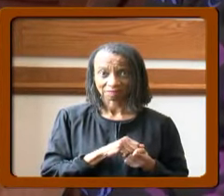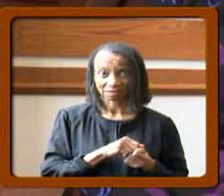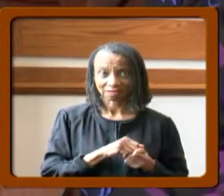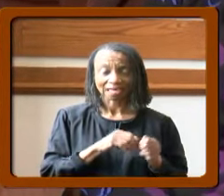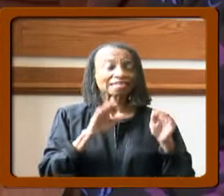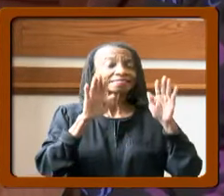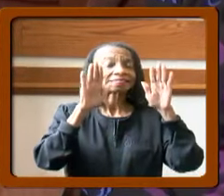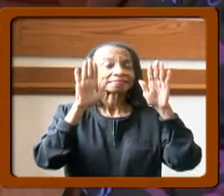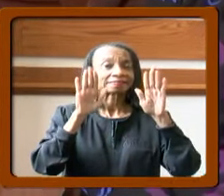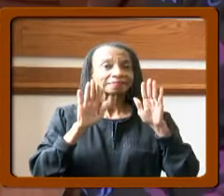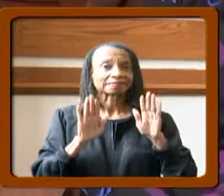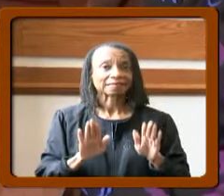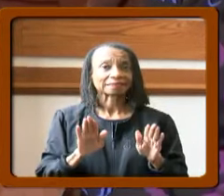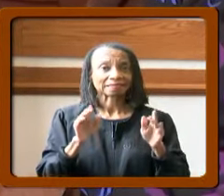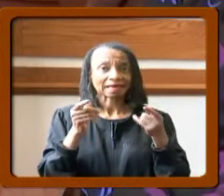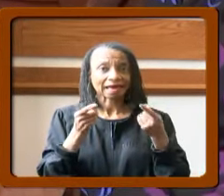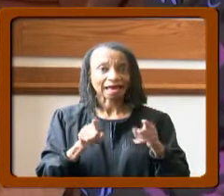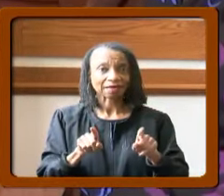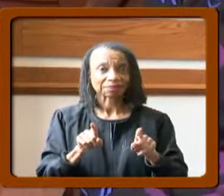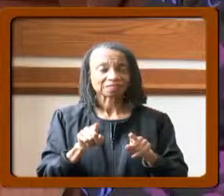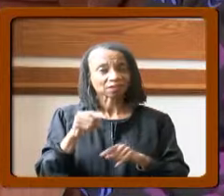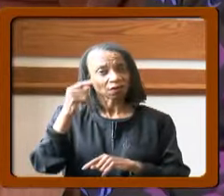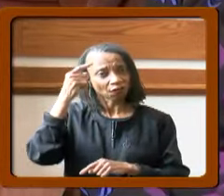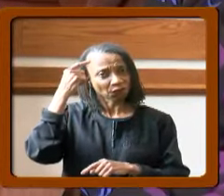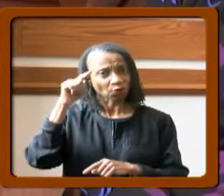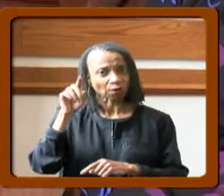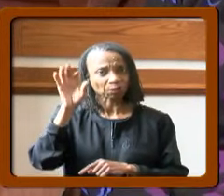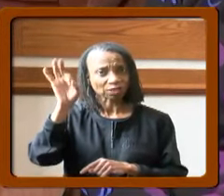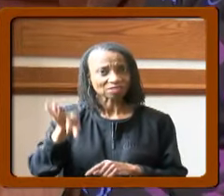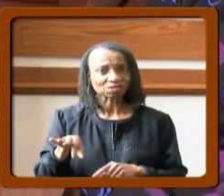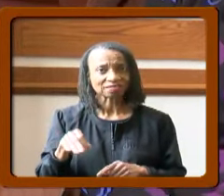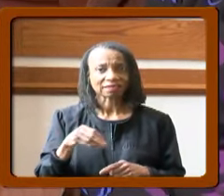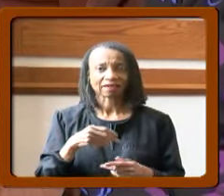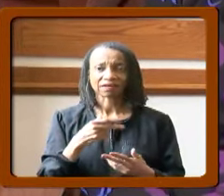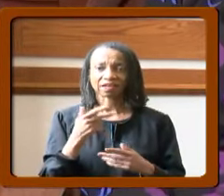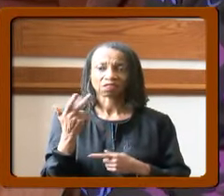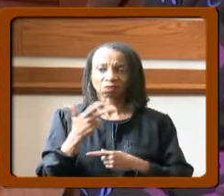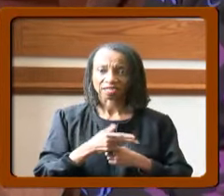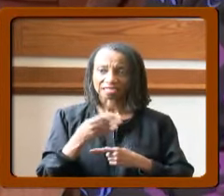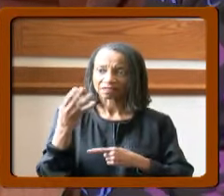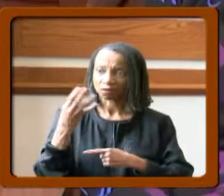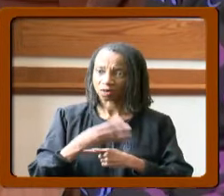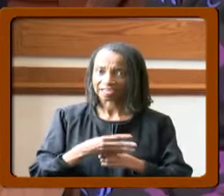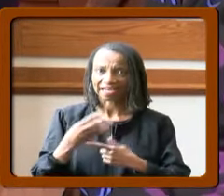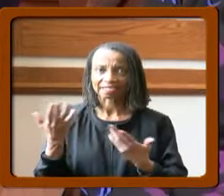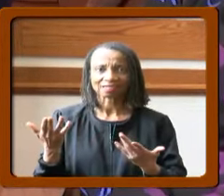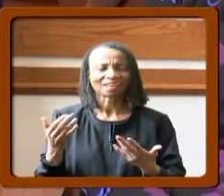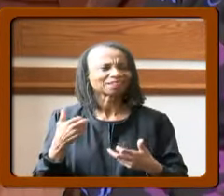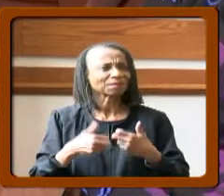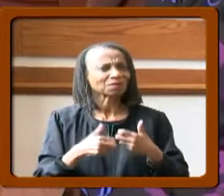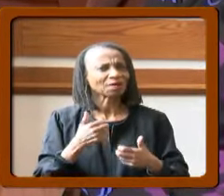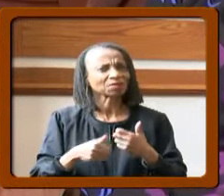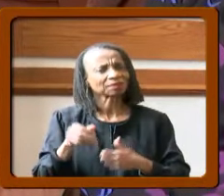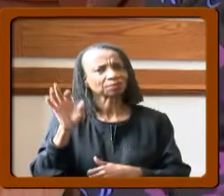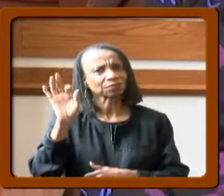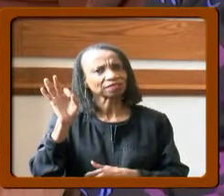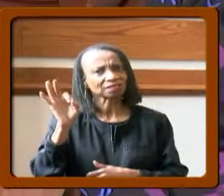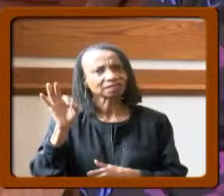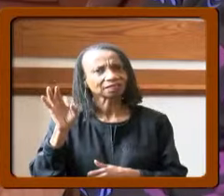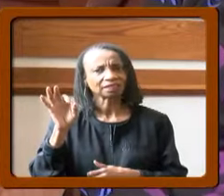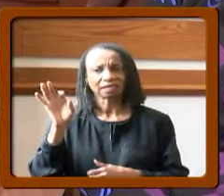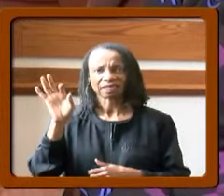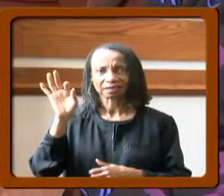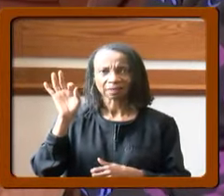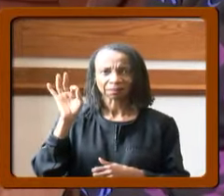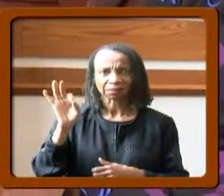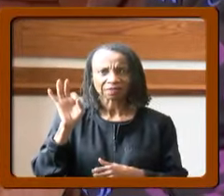Sunday comes for preachers every 3 or 4 days. And the problem with preaching is that the preacher is